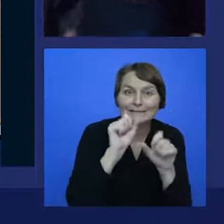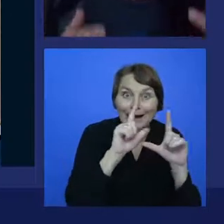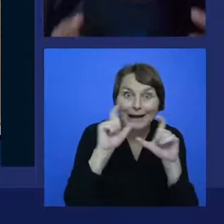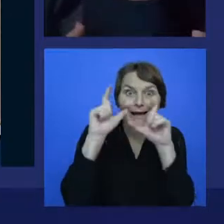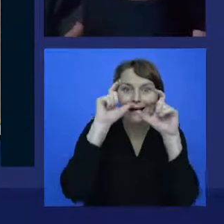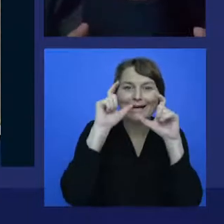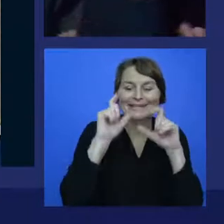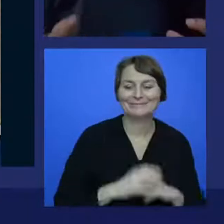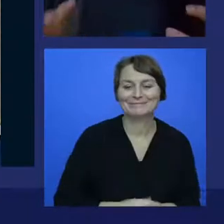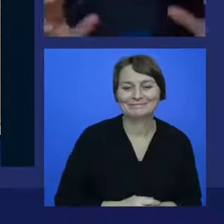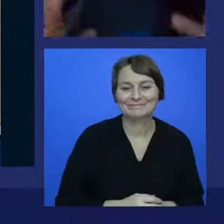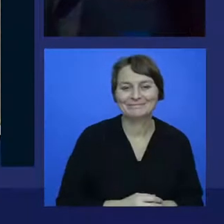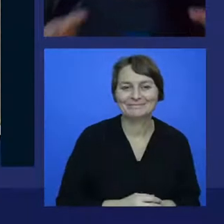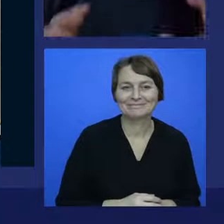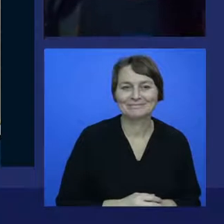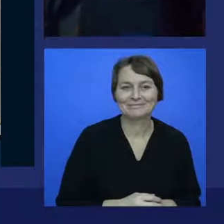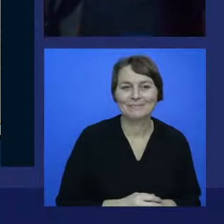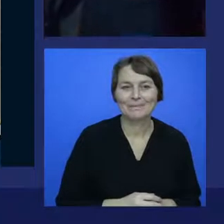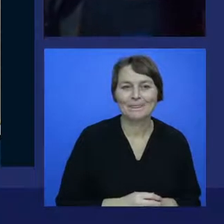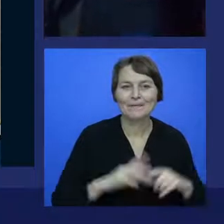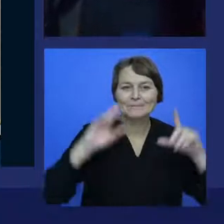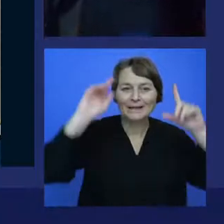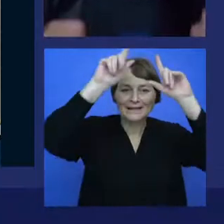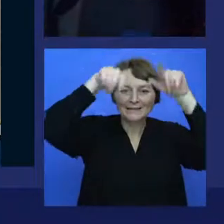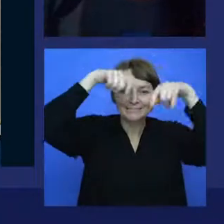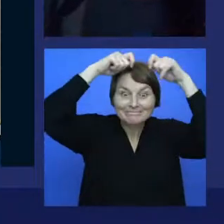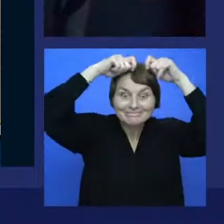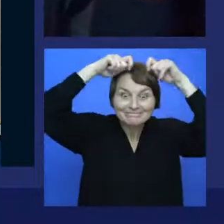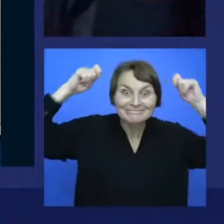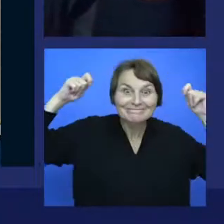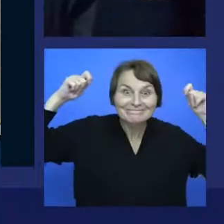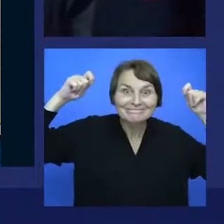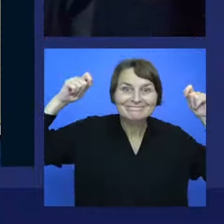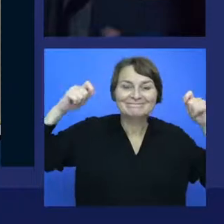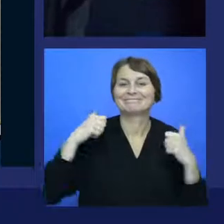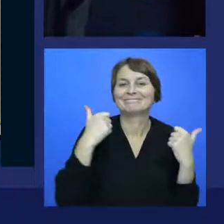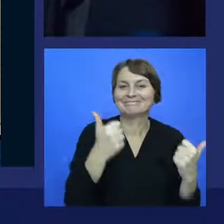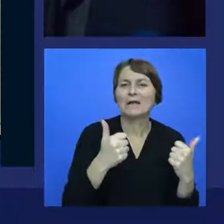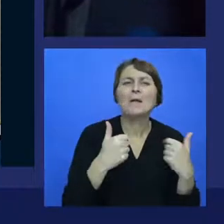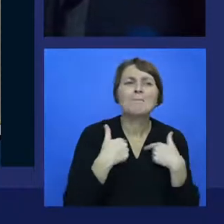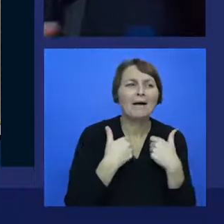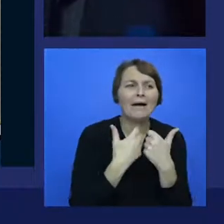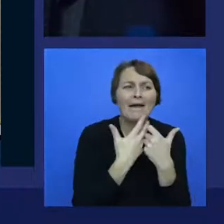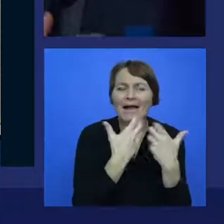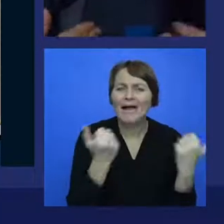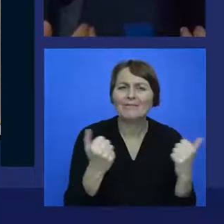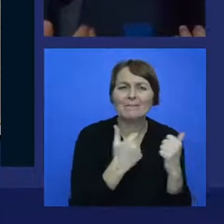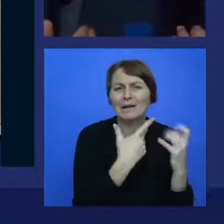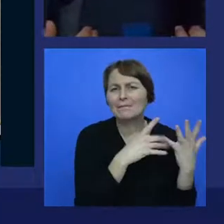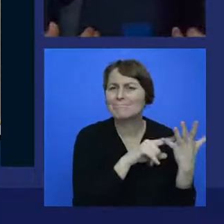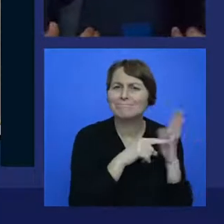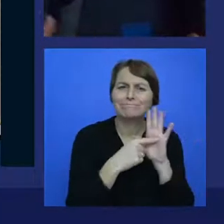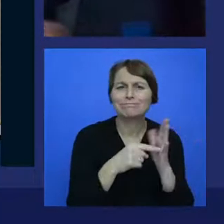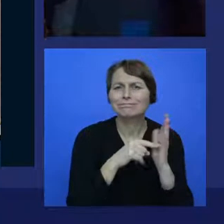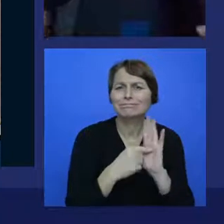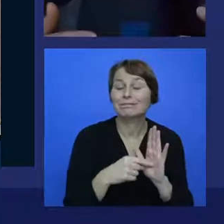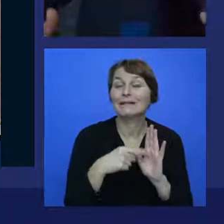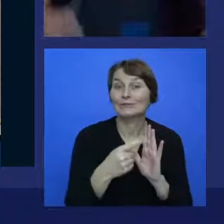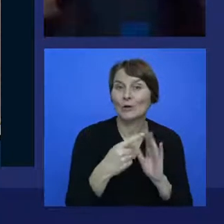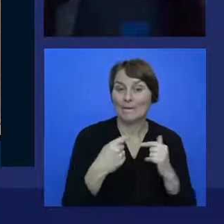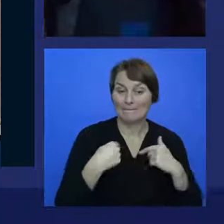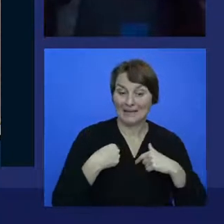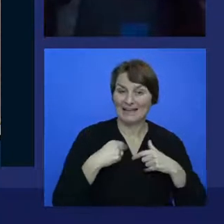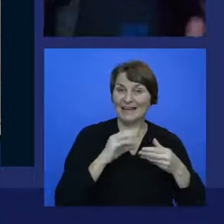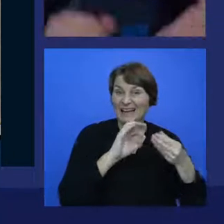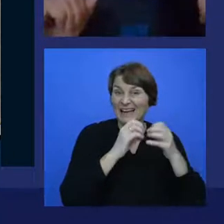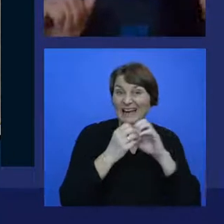for just being willing to say out loud, we should think differently about the way we're doing things. A lot of times as an engineer, you just go